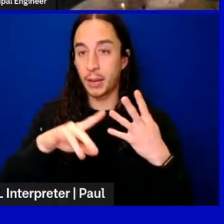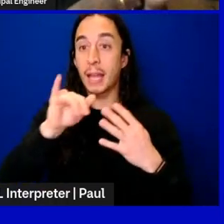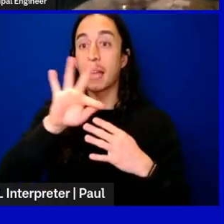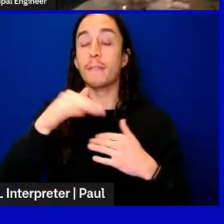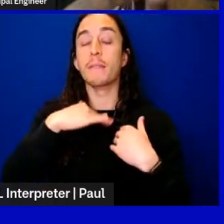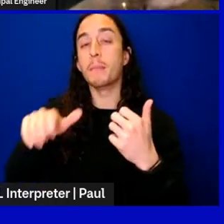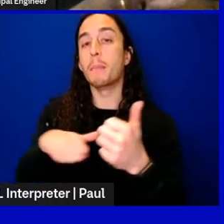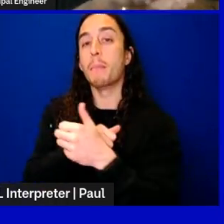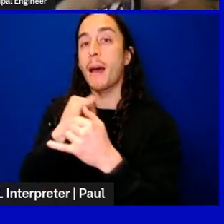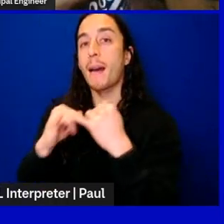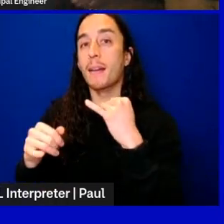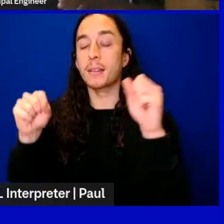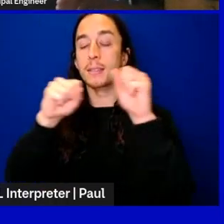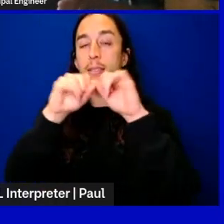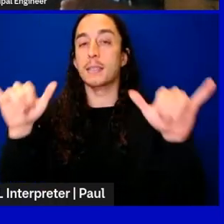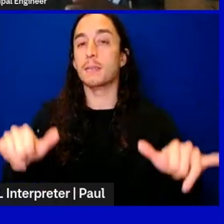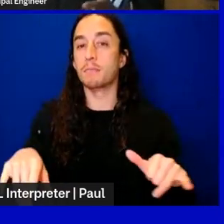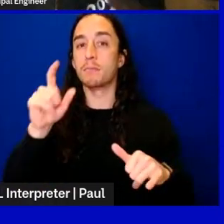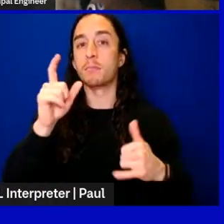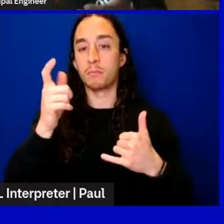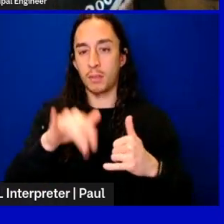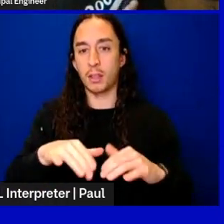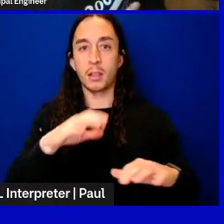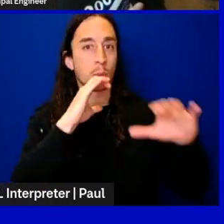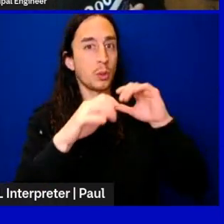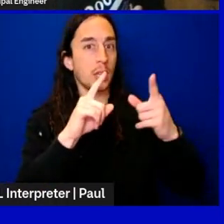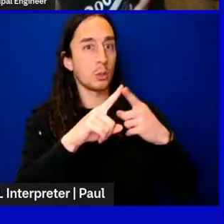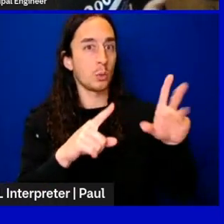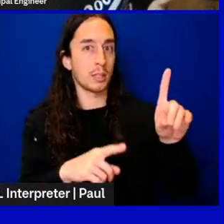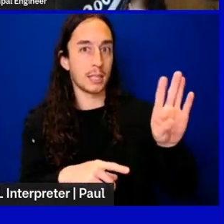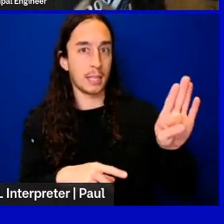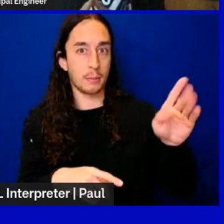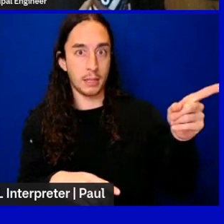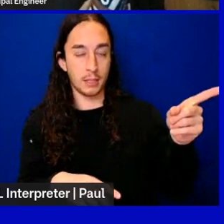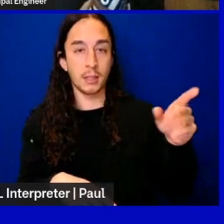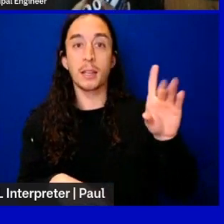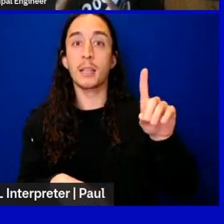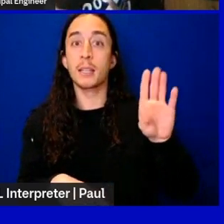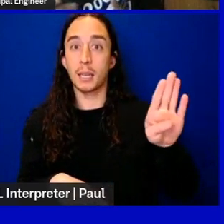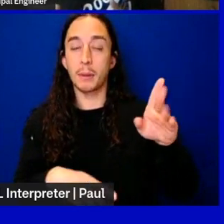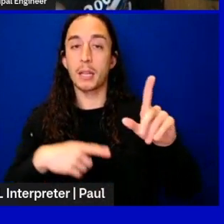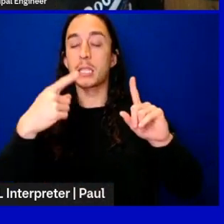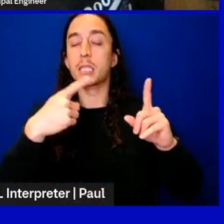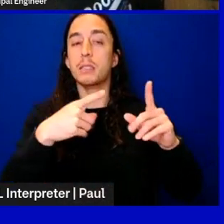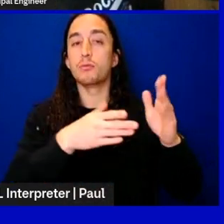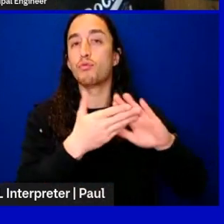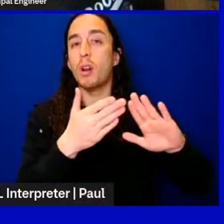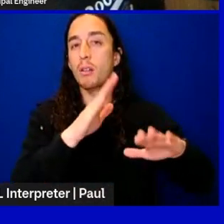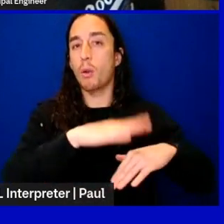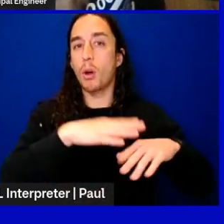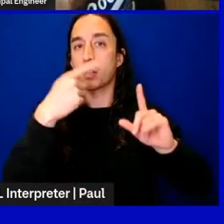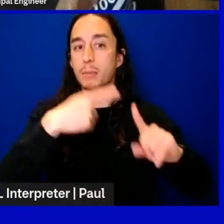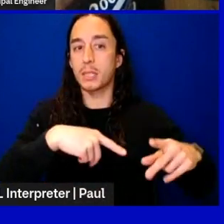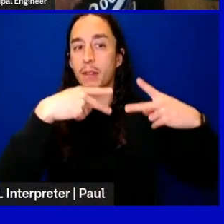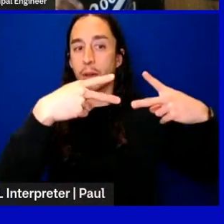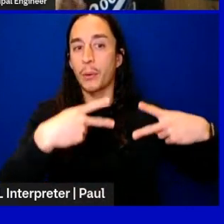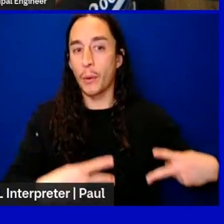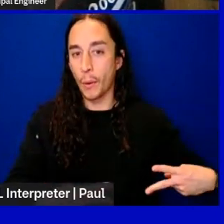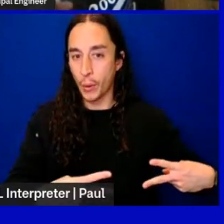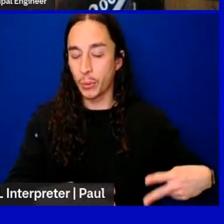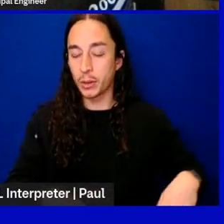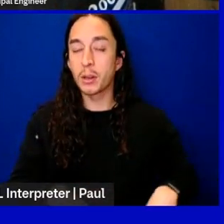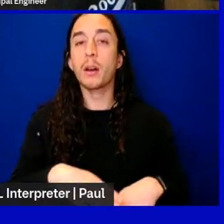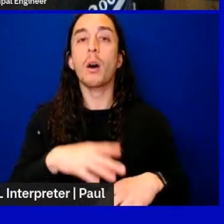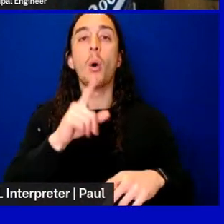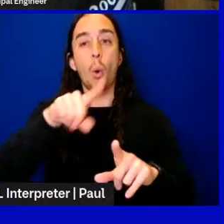system which has to communicate to your database, and your database is listening on a particular port, let's say 3306, you should